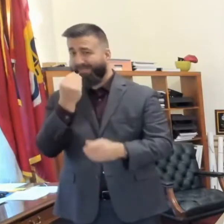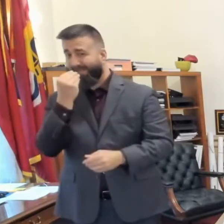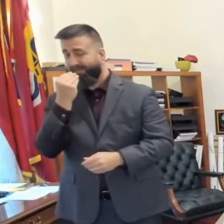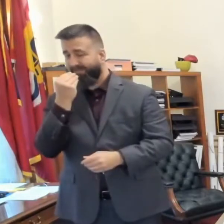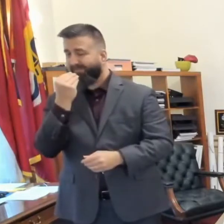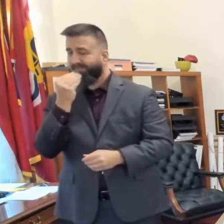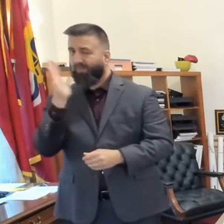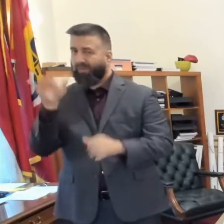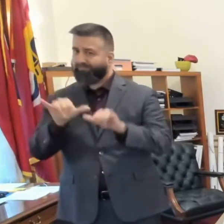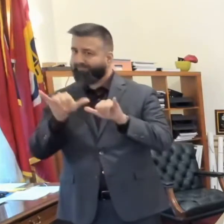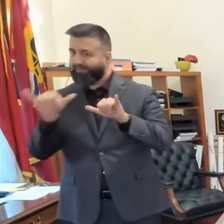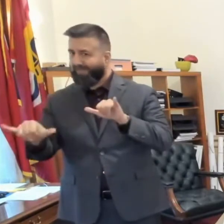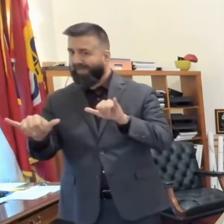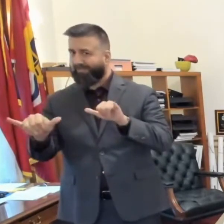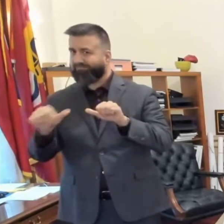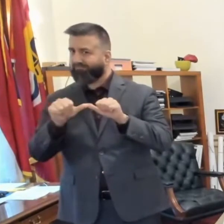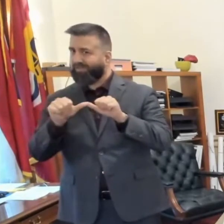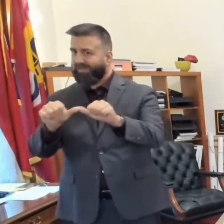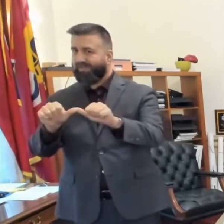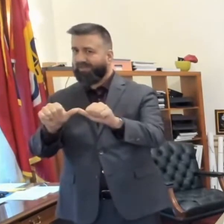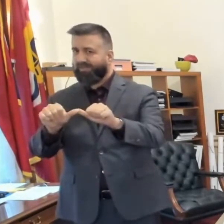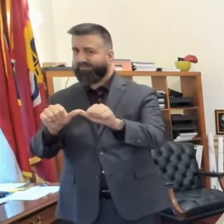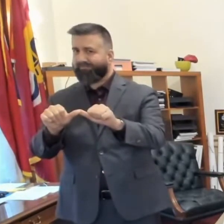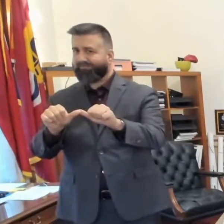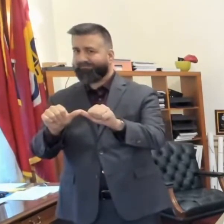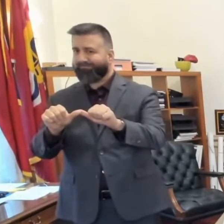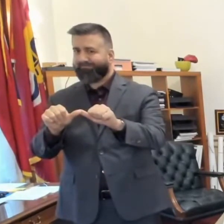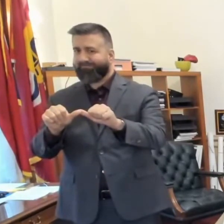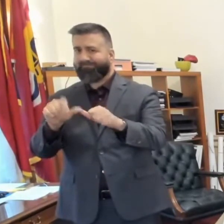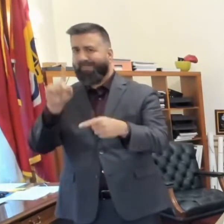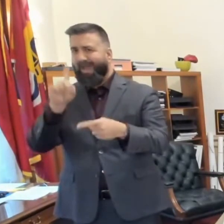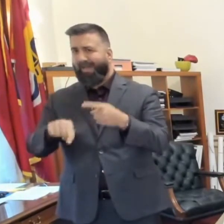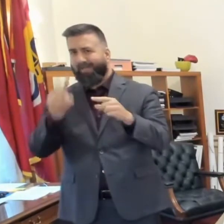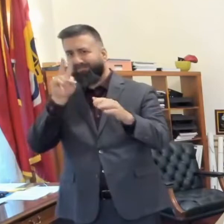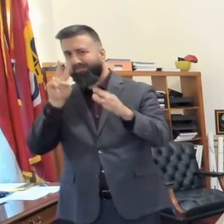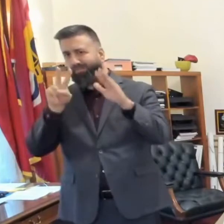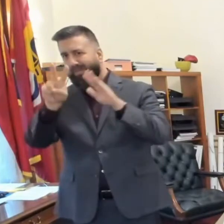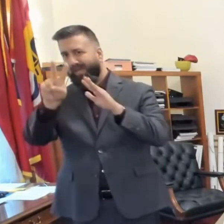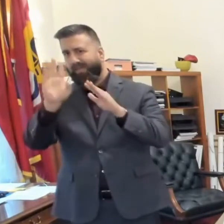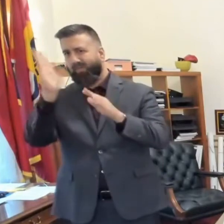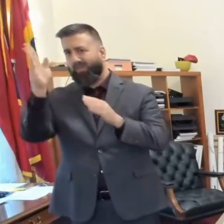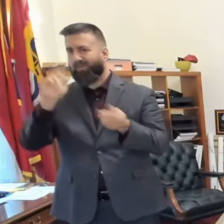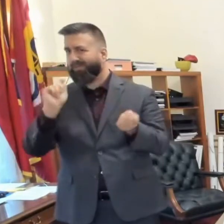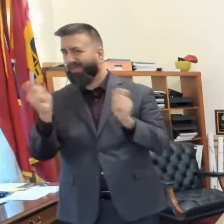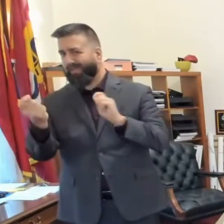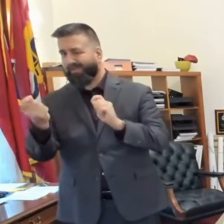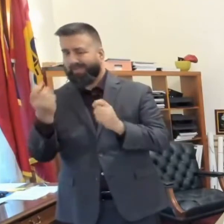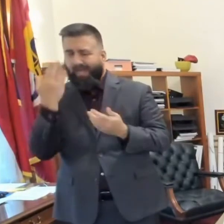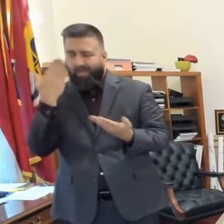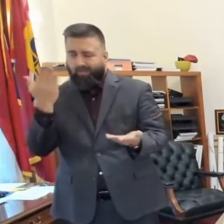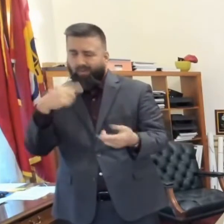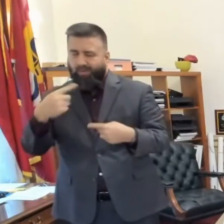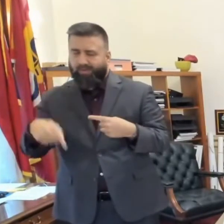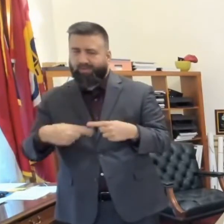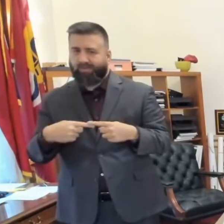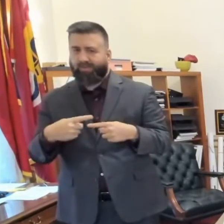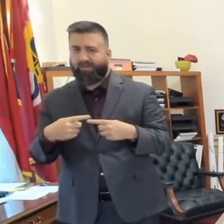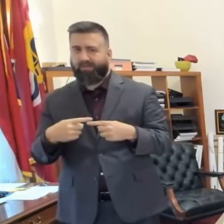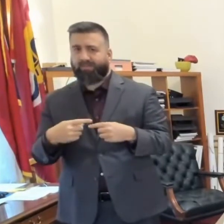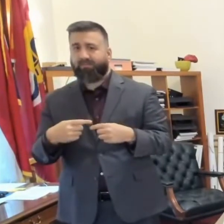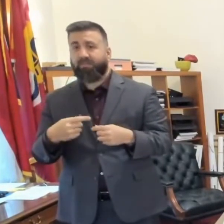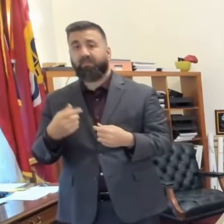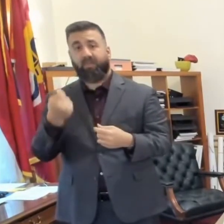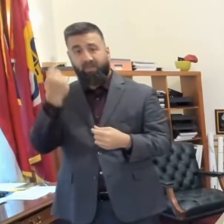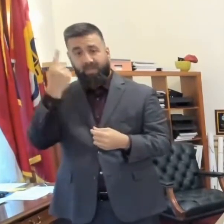place for a while longer. I do not see a time that those will be lifted in the near future. So 11 p.m.